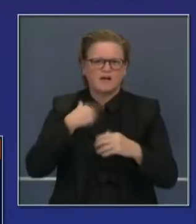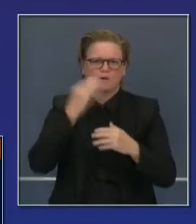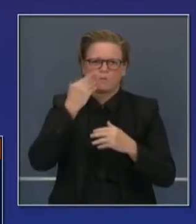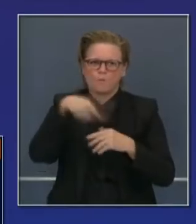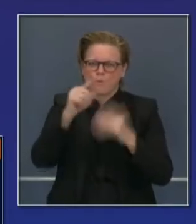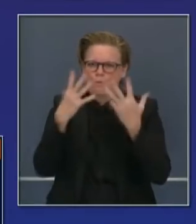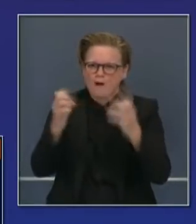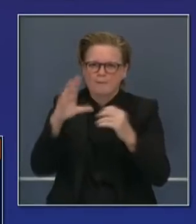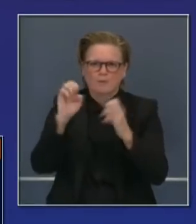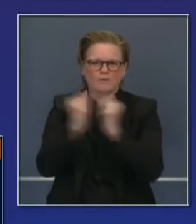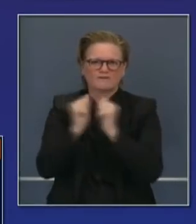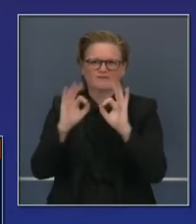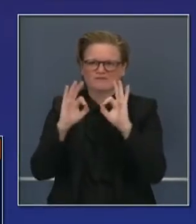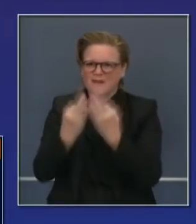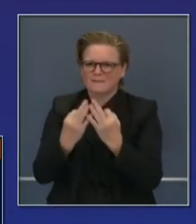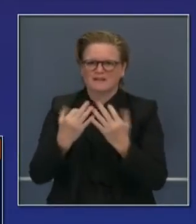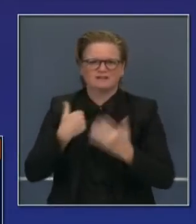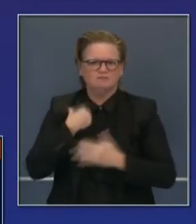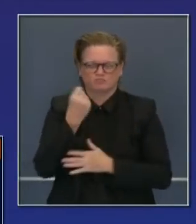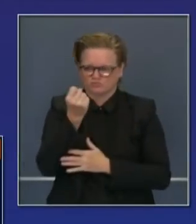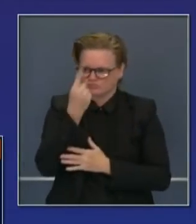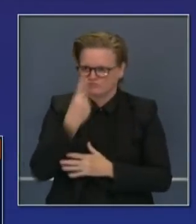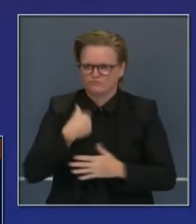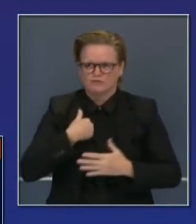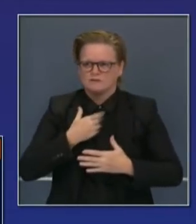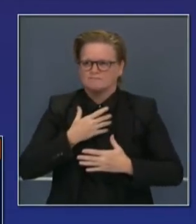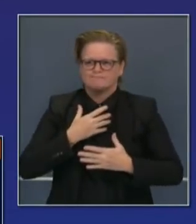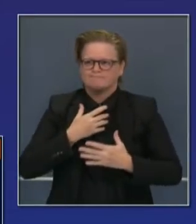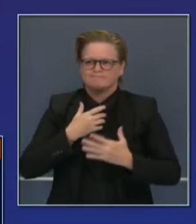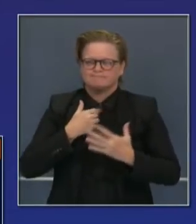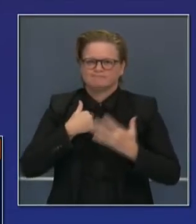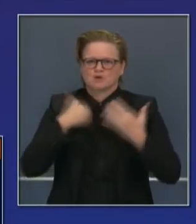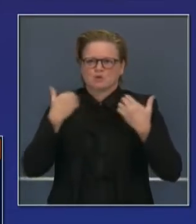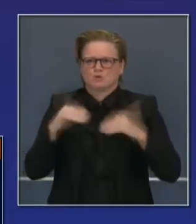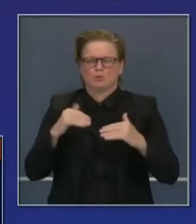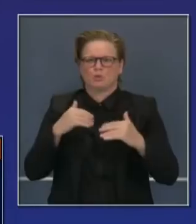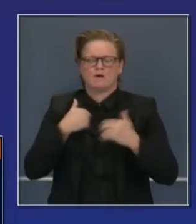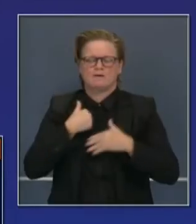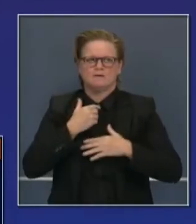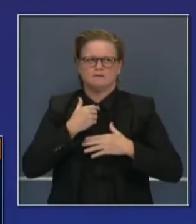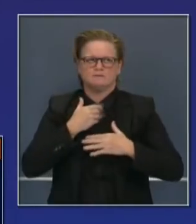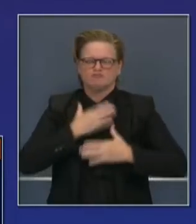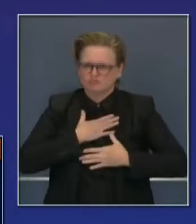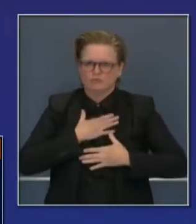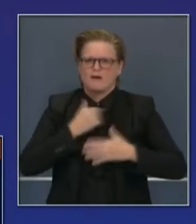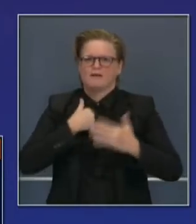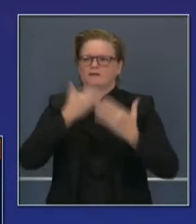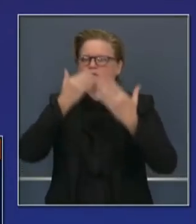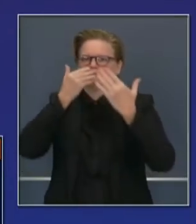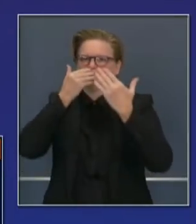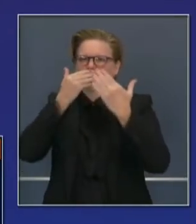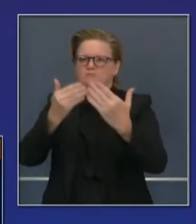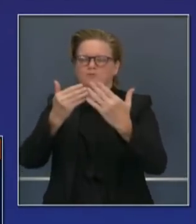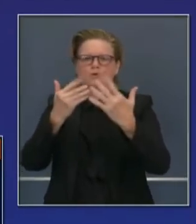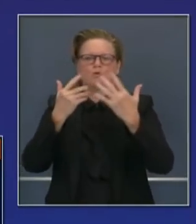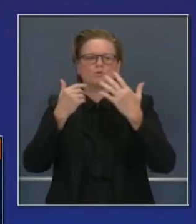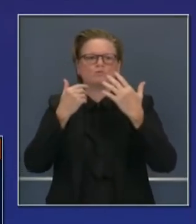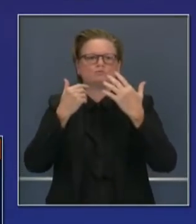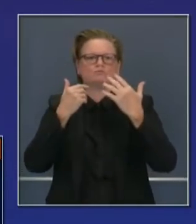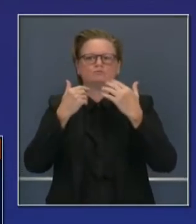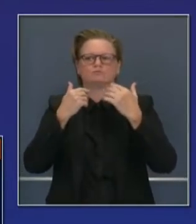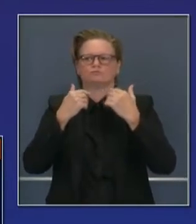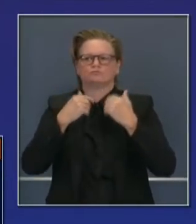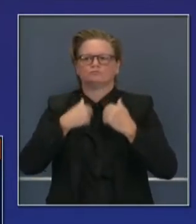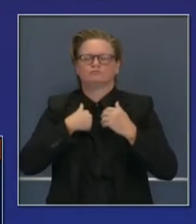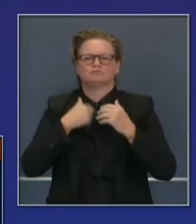privilege, but they just, again, cannot thank the folks that are being so selfless and sacrificing so